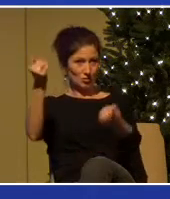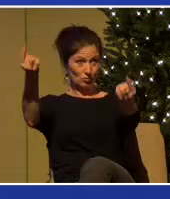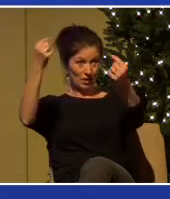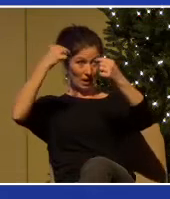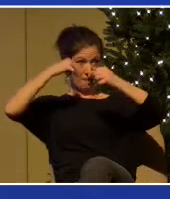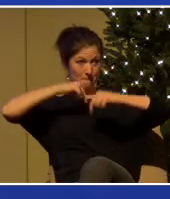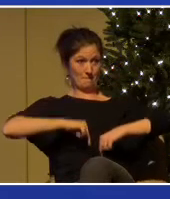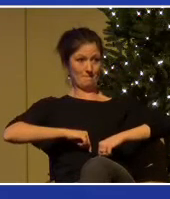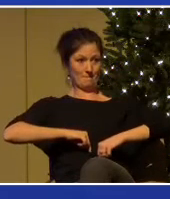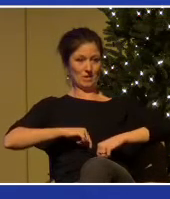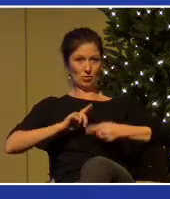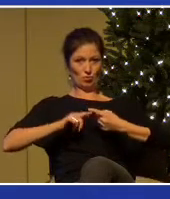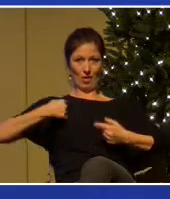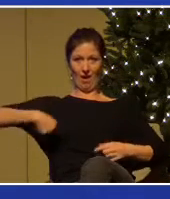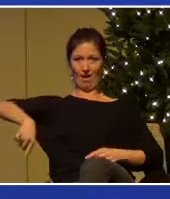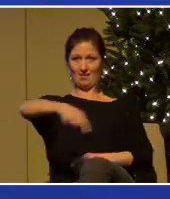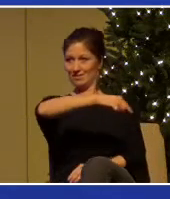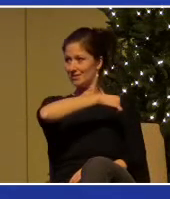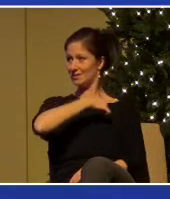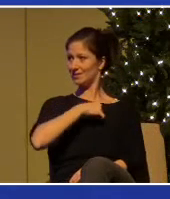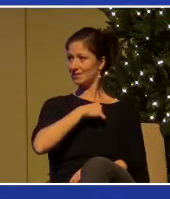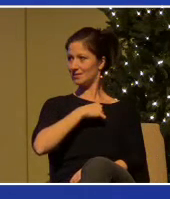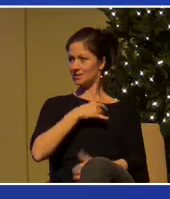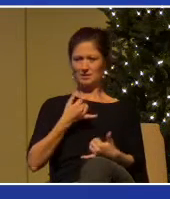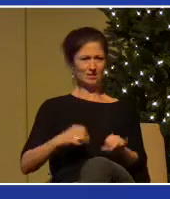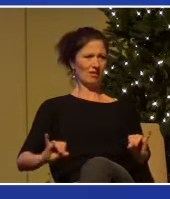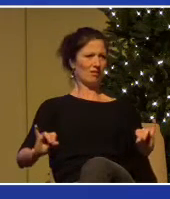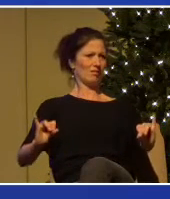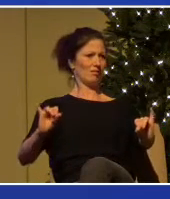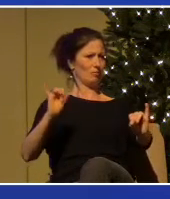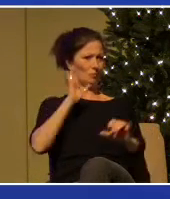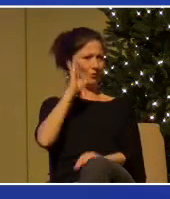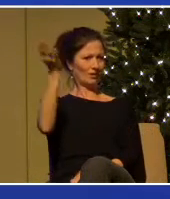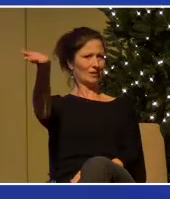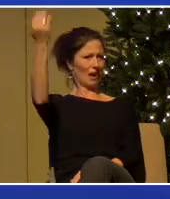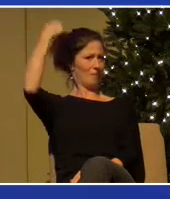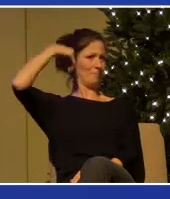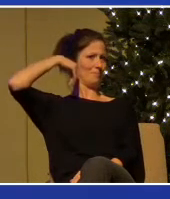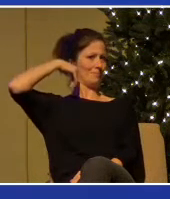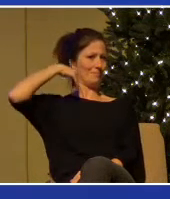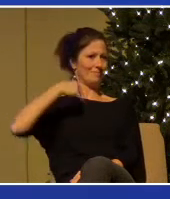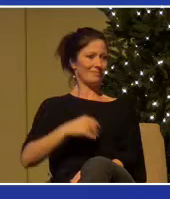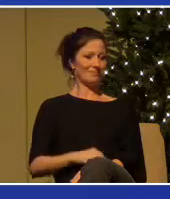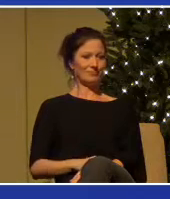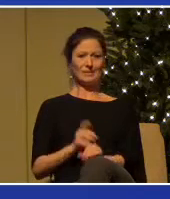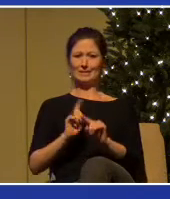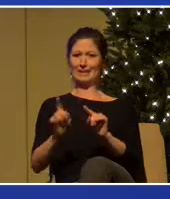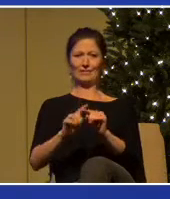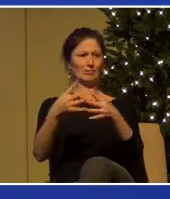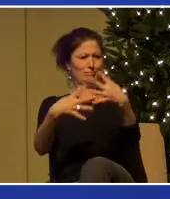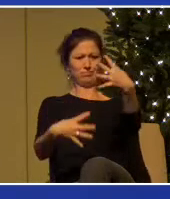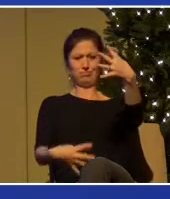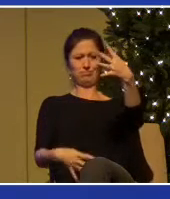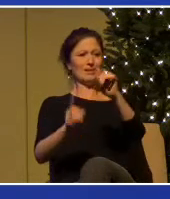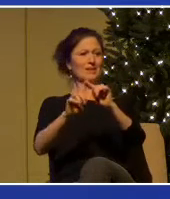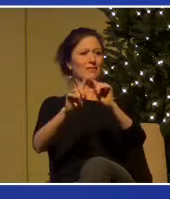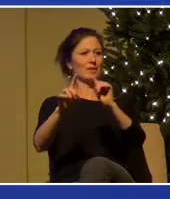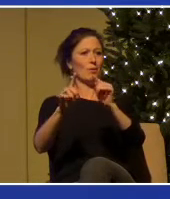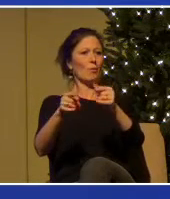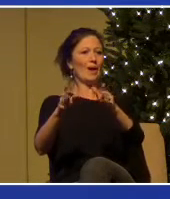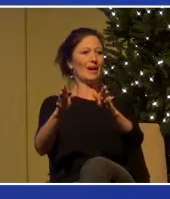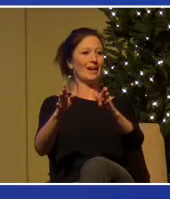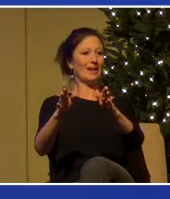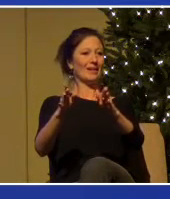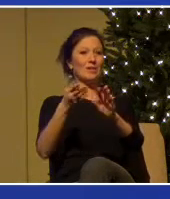us. Because he still comes. And he comes in a multitude of ways. I've talked about how he comes with